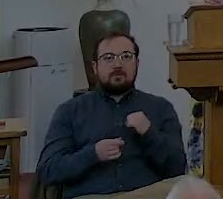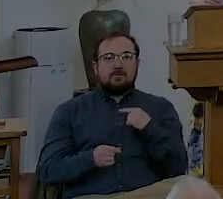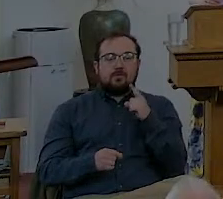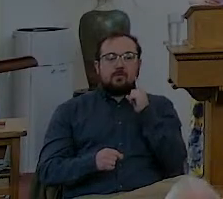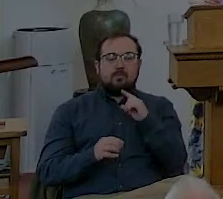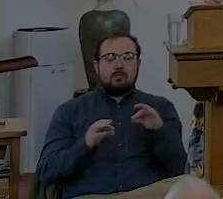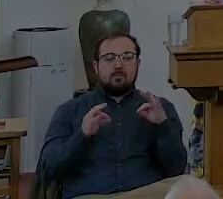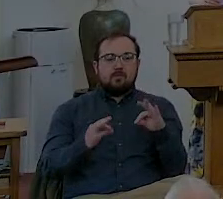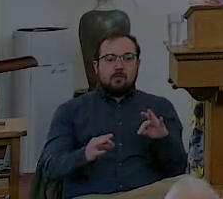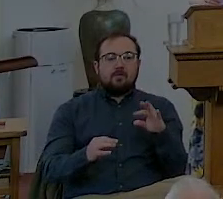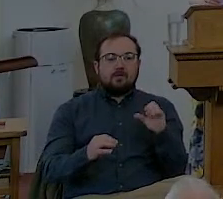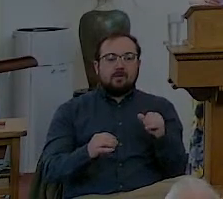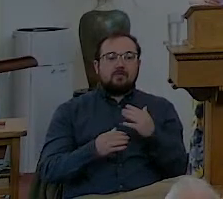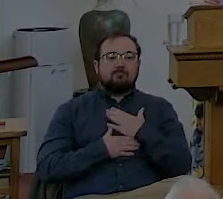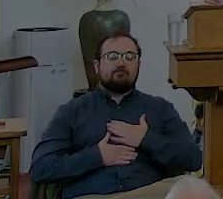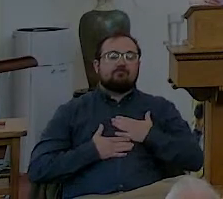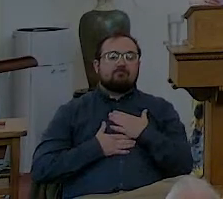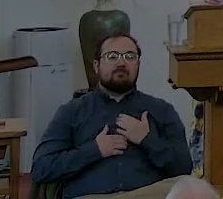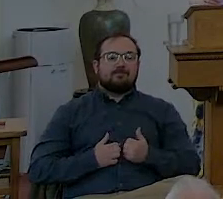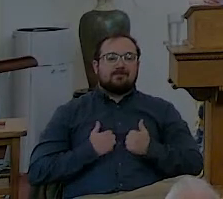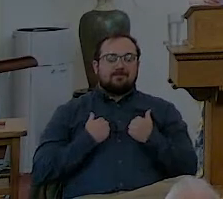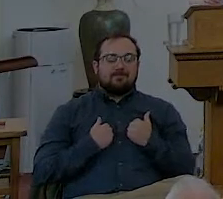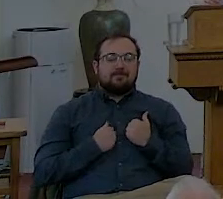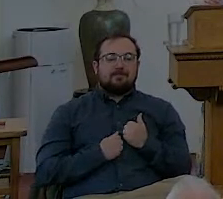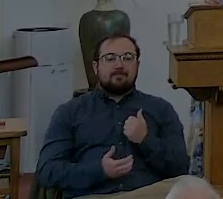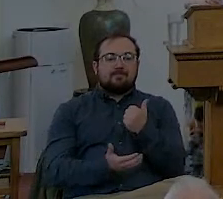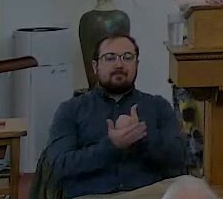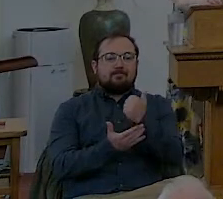perfect and more joyful life. Amen.